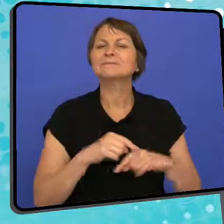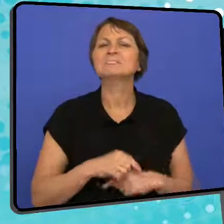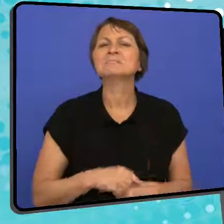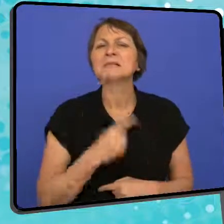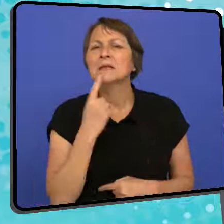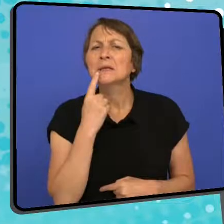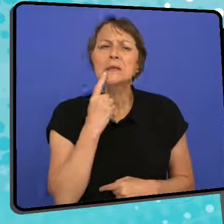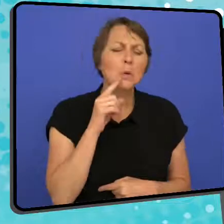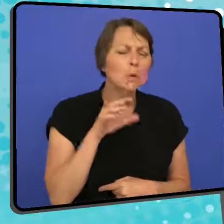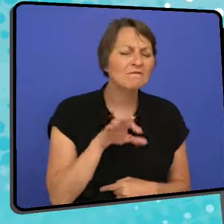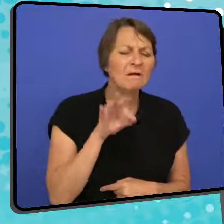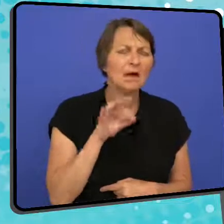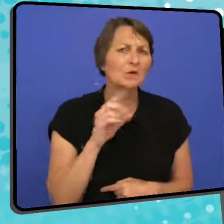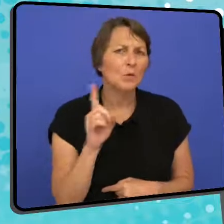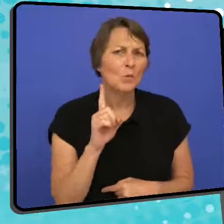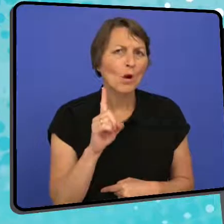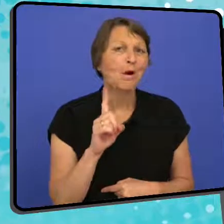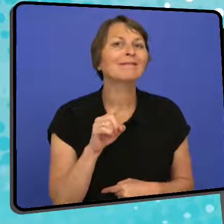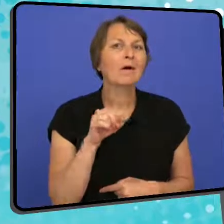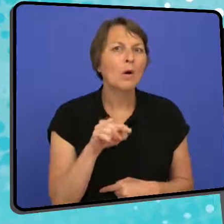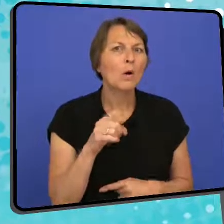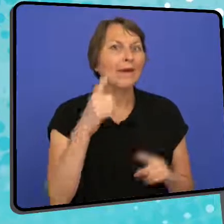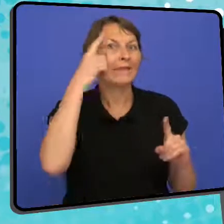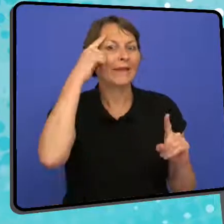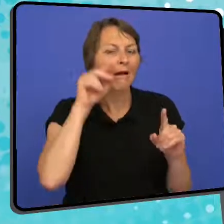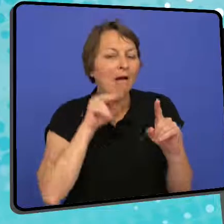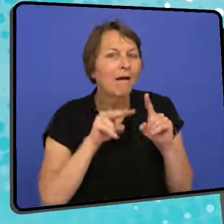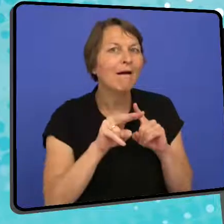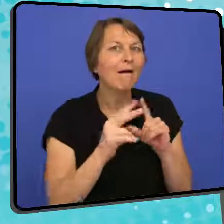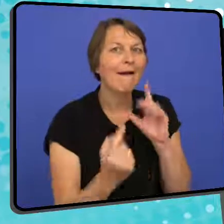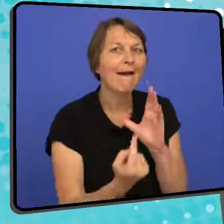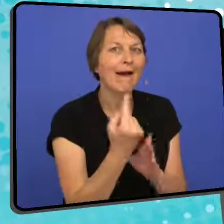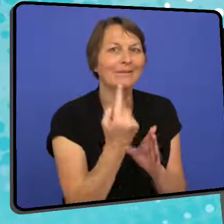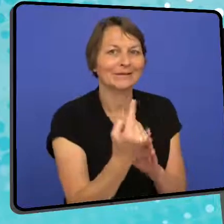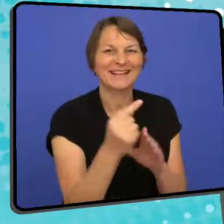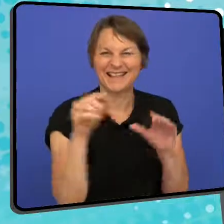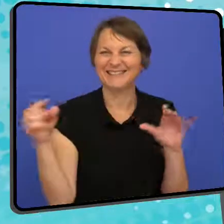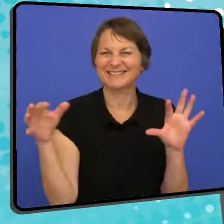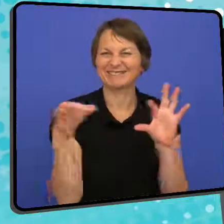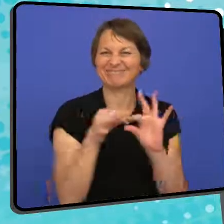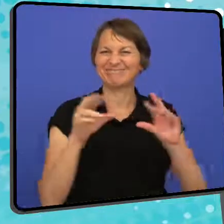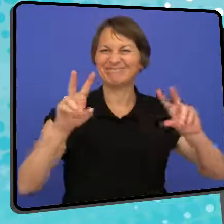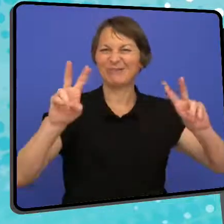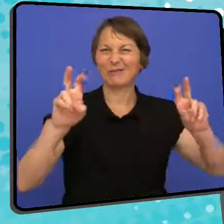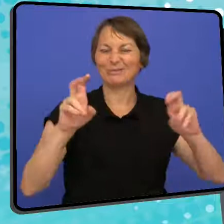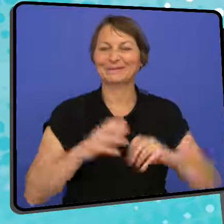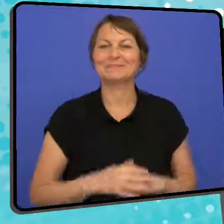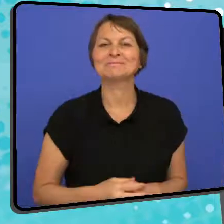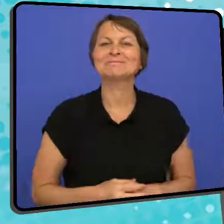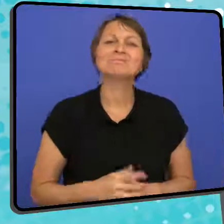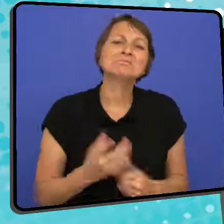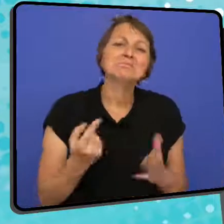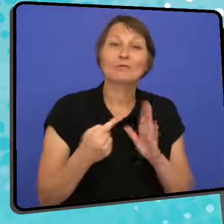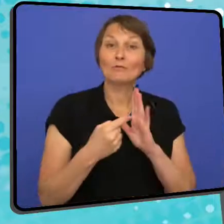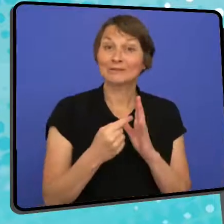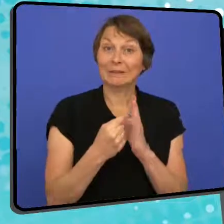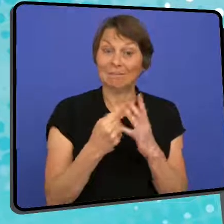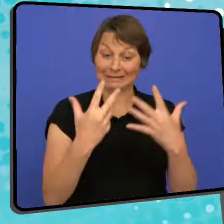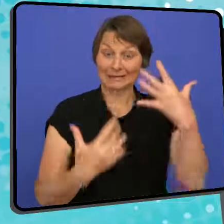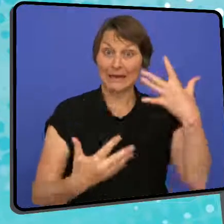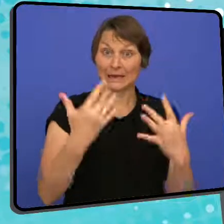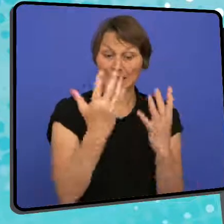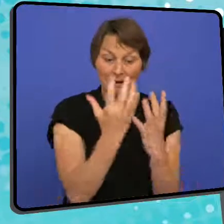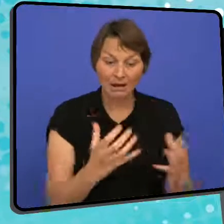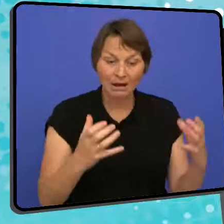more about predicting stuff or finding just some data patterns in your